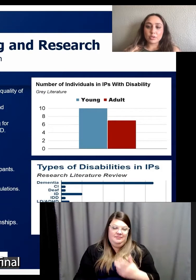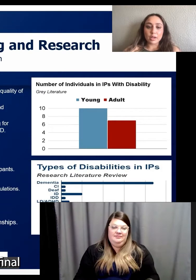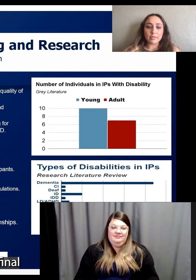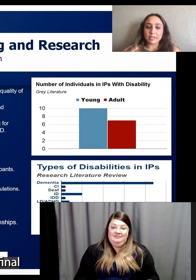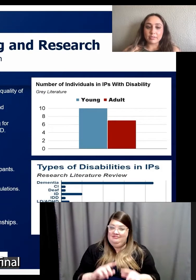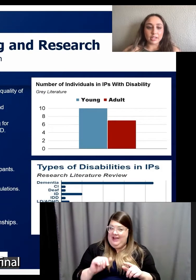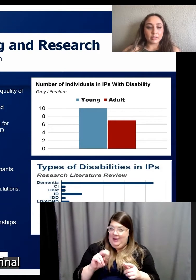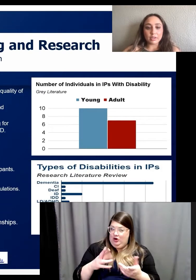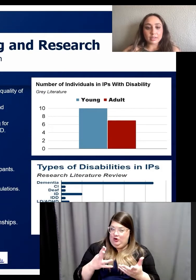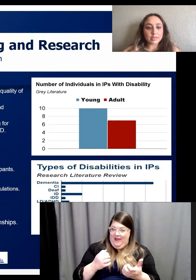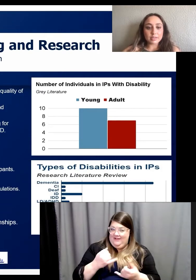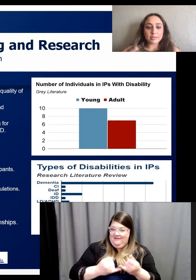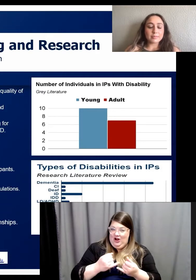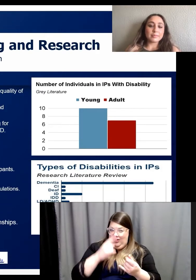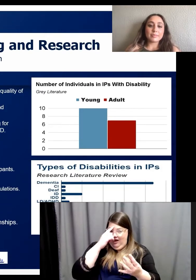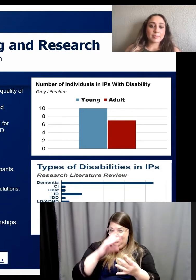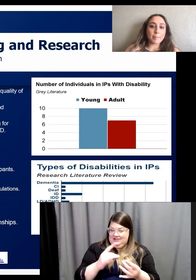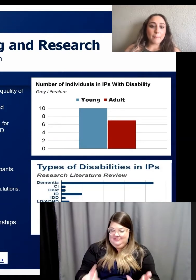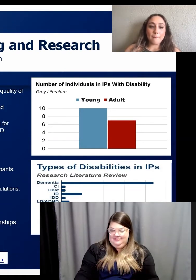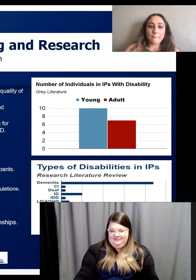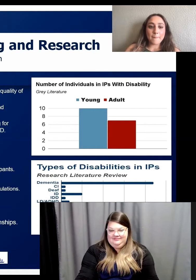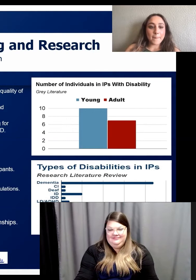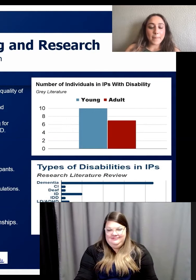Amber, do you have any final thoughts?